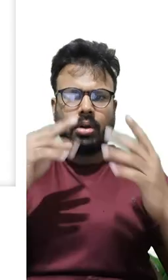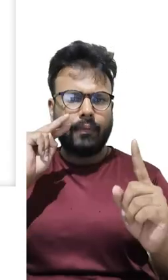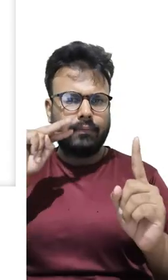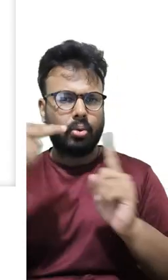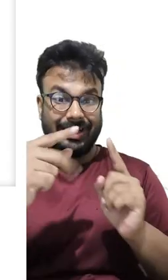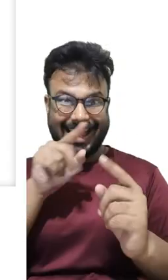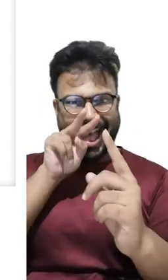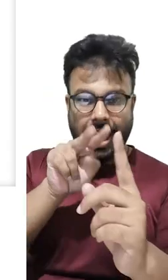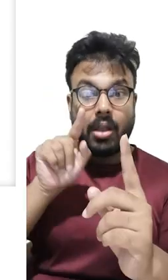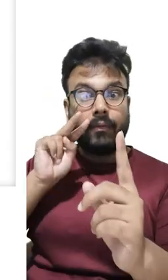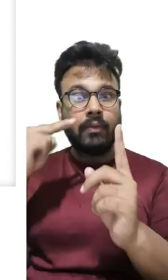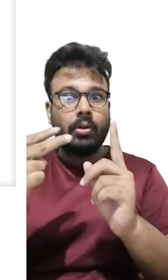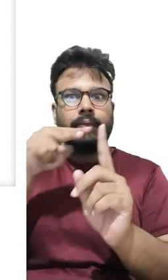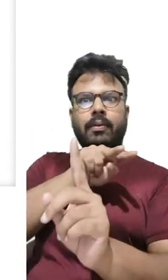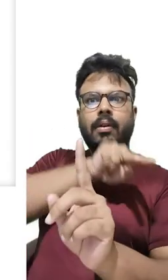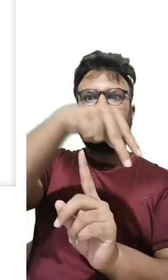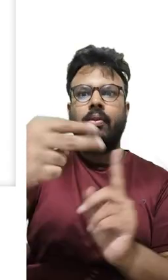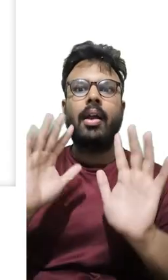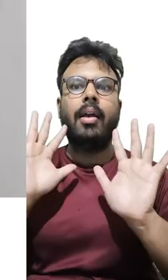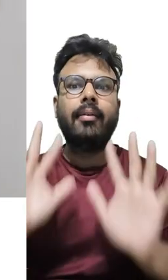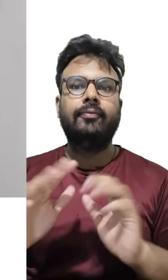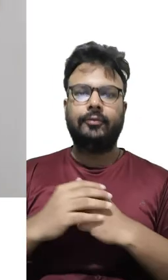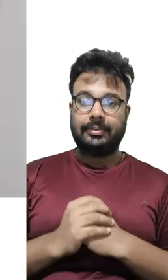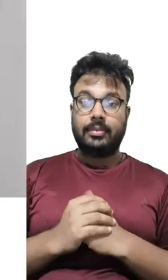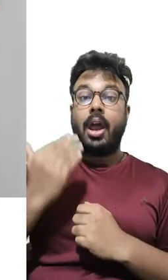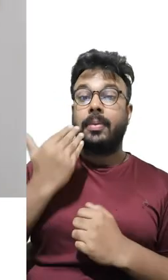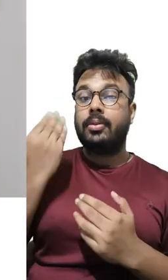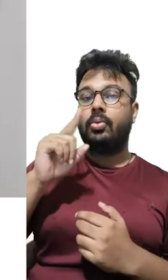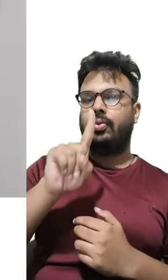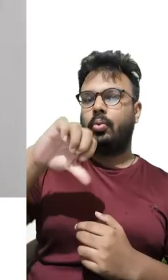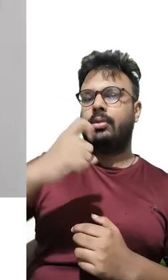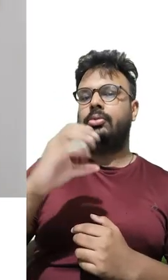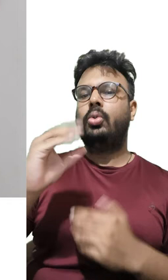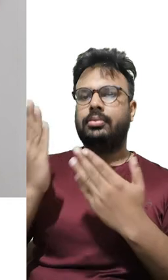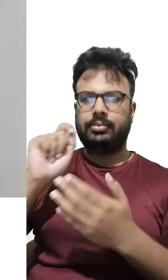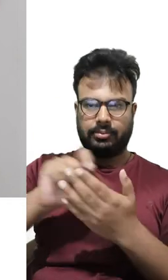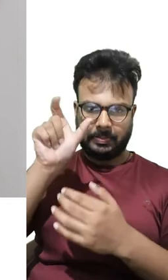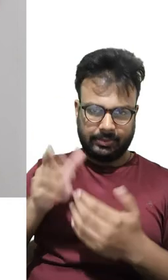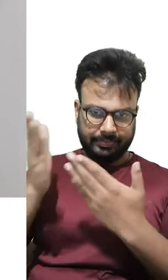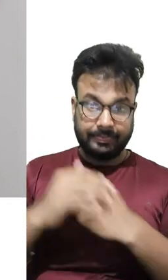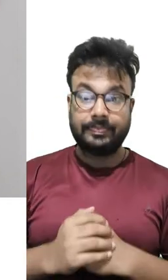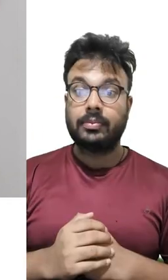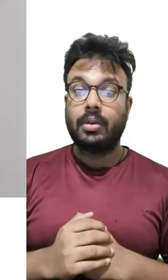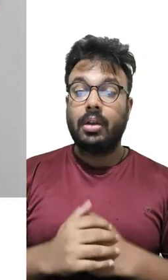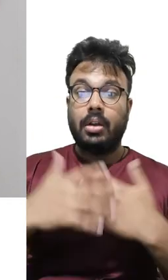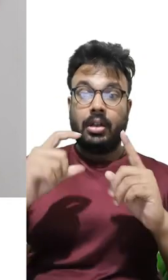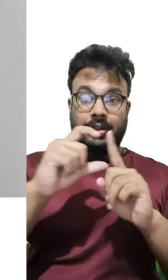you can see in this work from 1970. The Devi painting holds a special place in the collection,